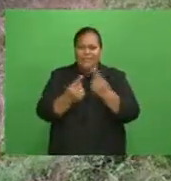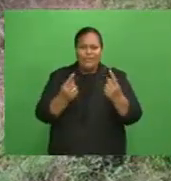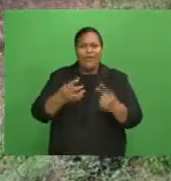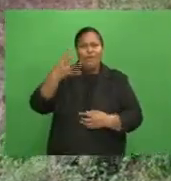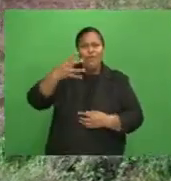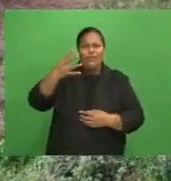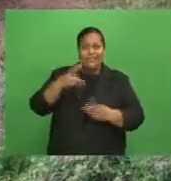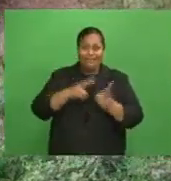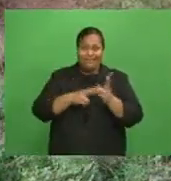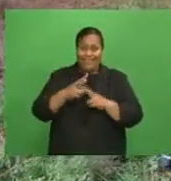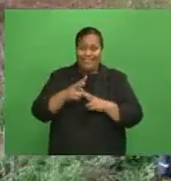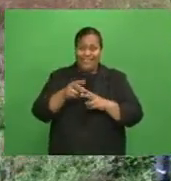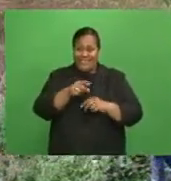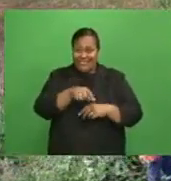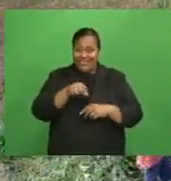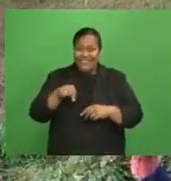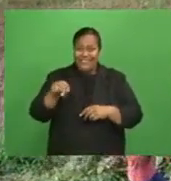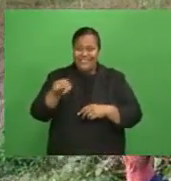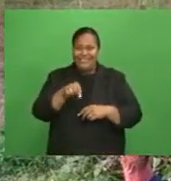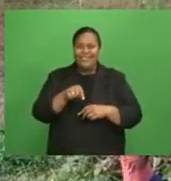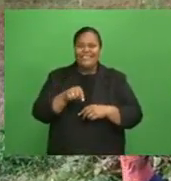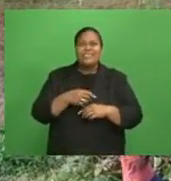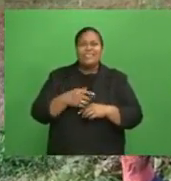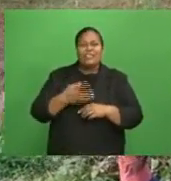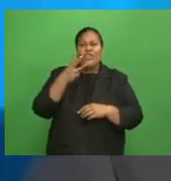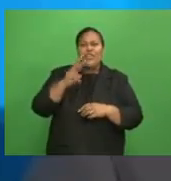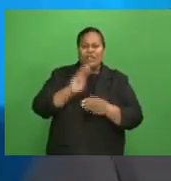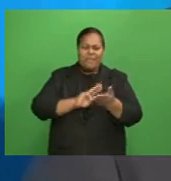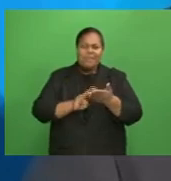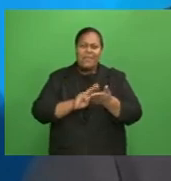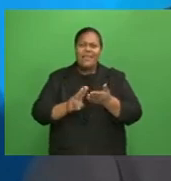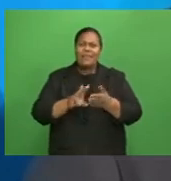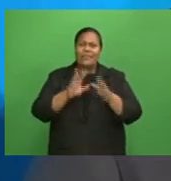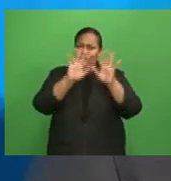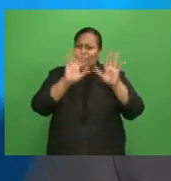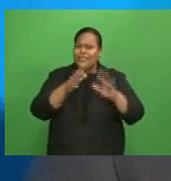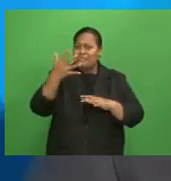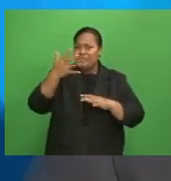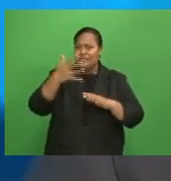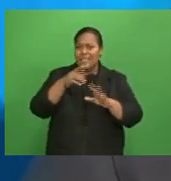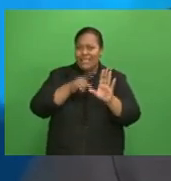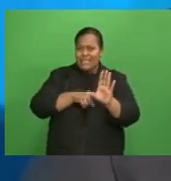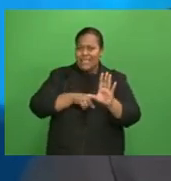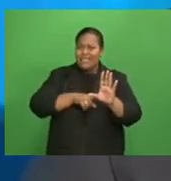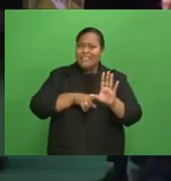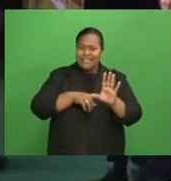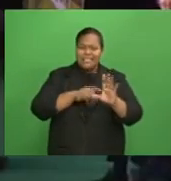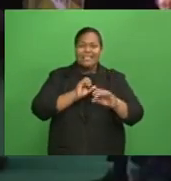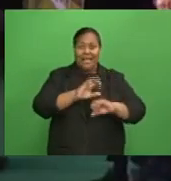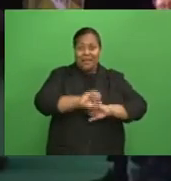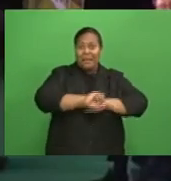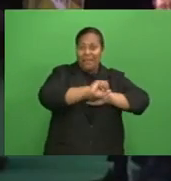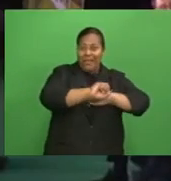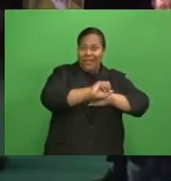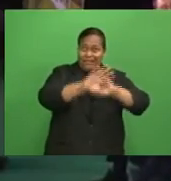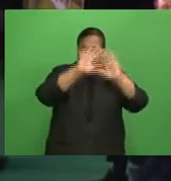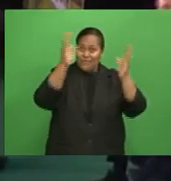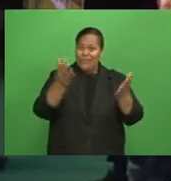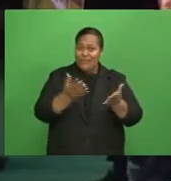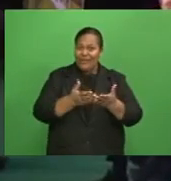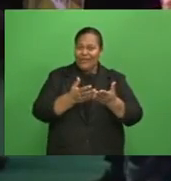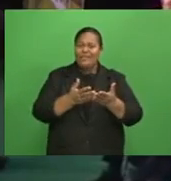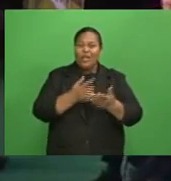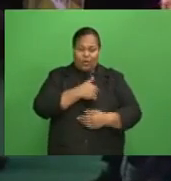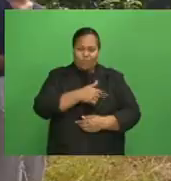part of the 30 Million Tree in 15 Years campaign, a commitment made by the Prime Minister Vorenge Bainimarama in New